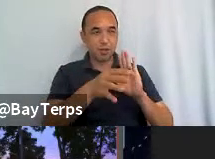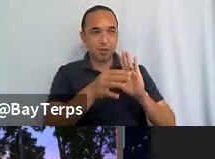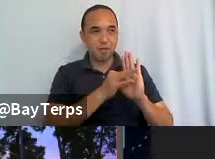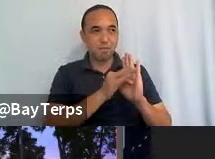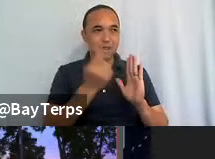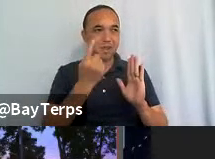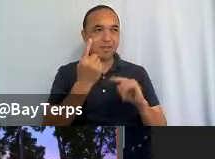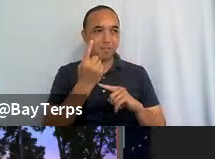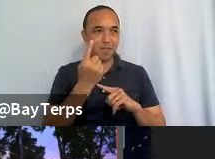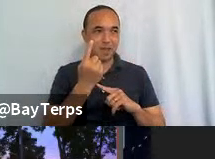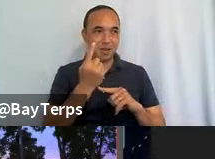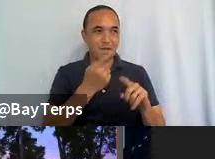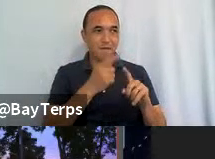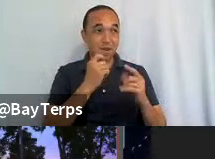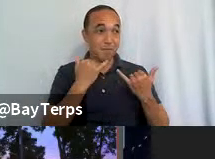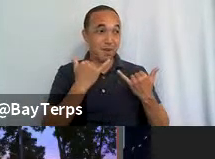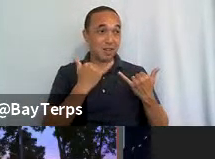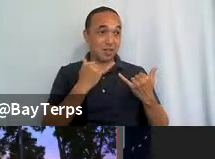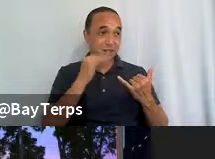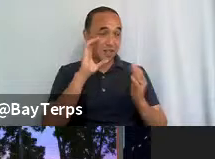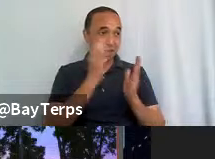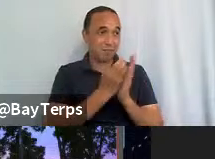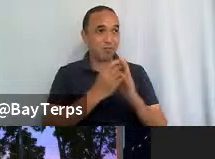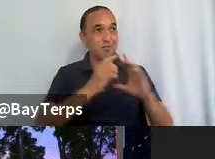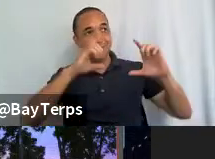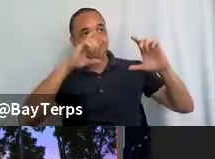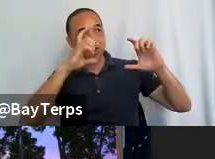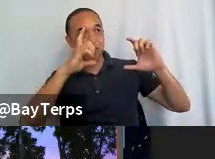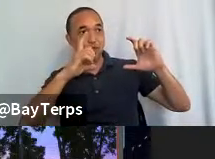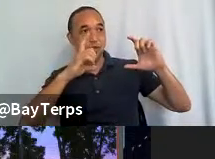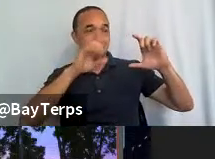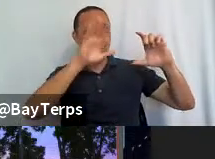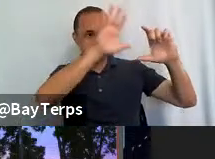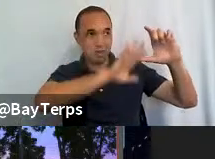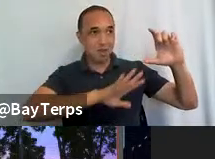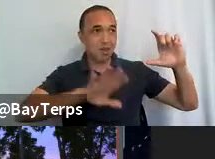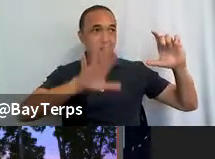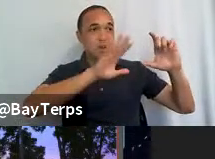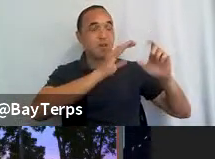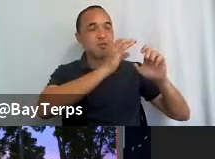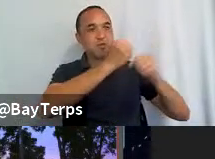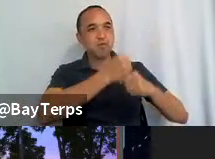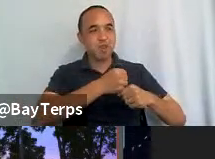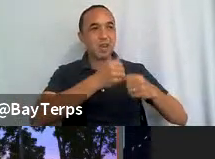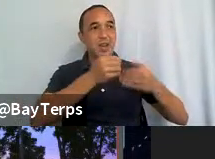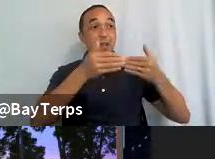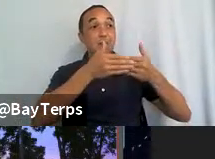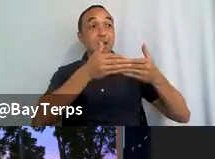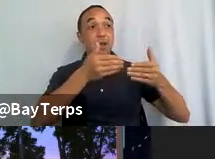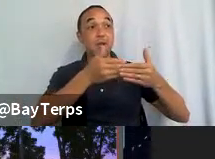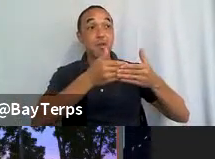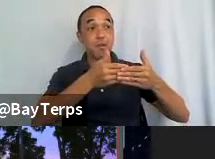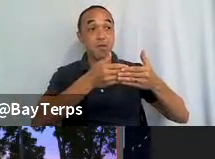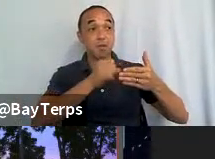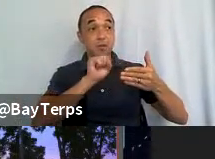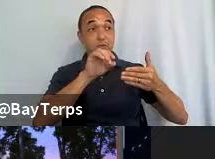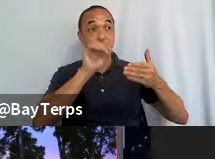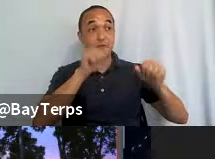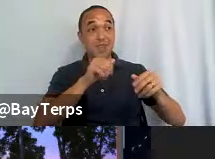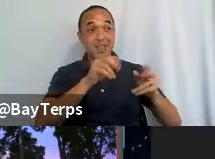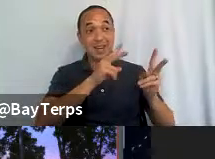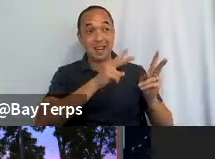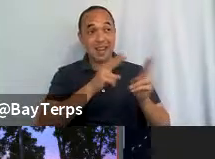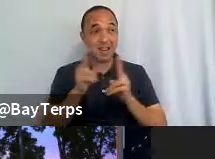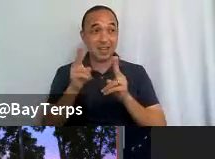something out of an existing image. So let's say you take a photo of a sunset and you're creating a layer out of it for the purposes of editing those layers